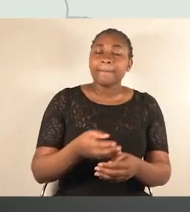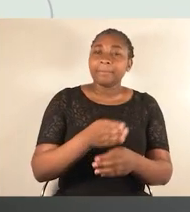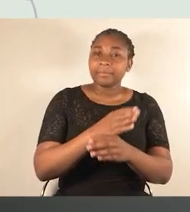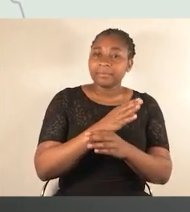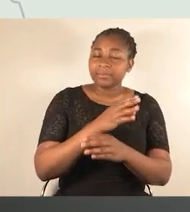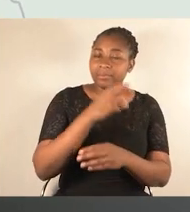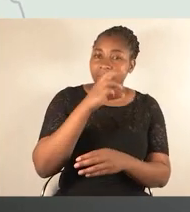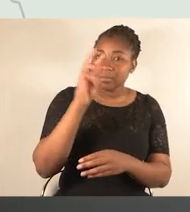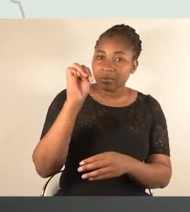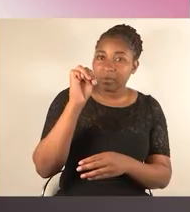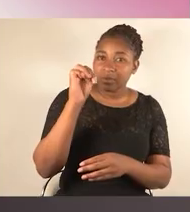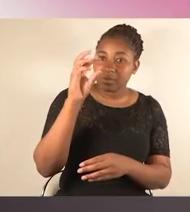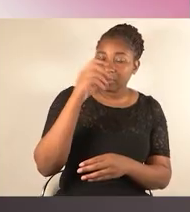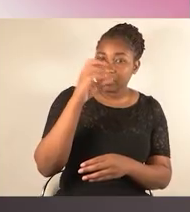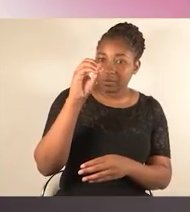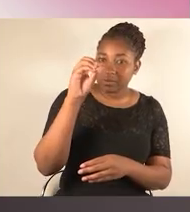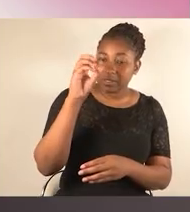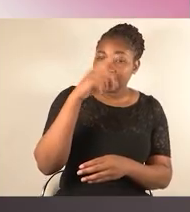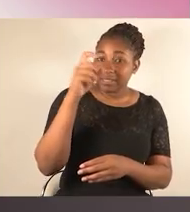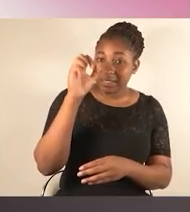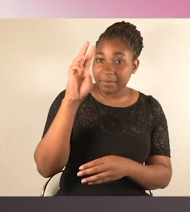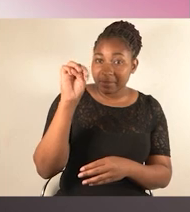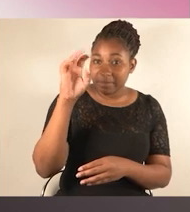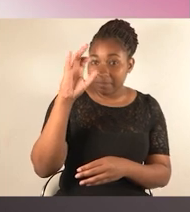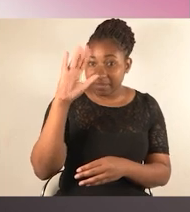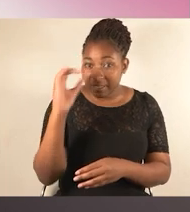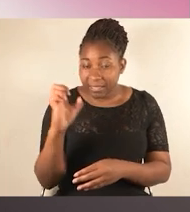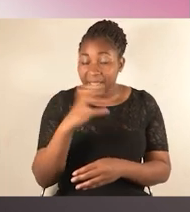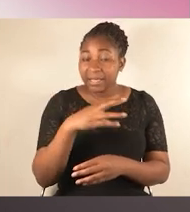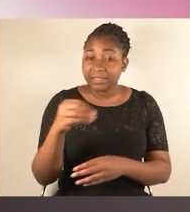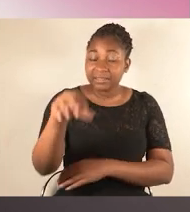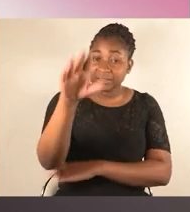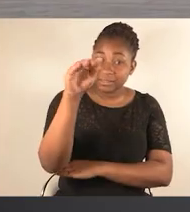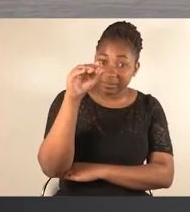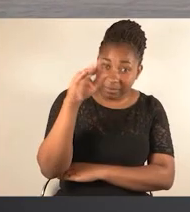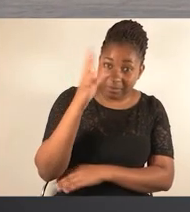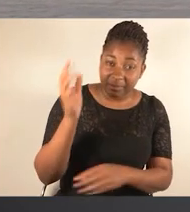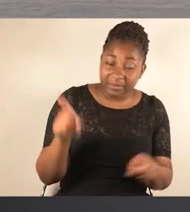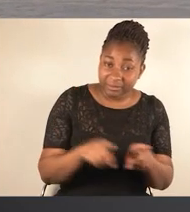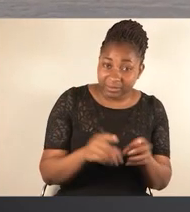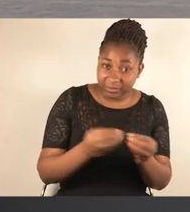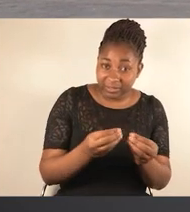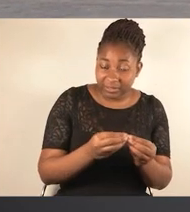side, and also the Zimbabwean side. And that brings in a lot of people